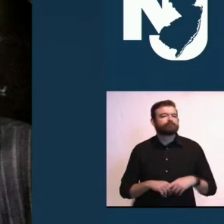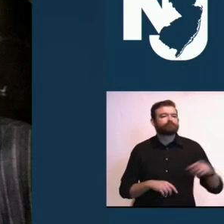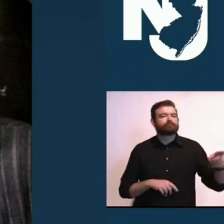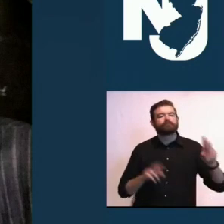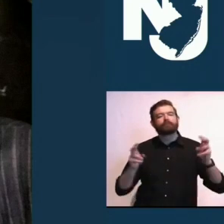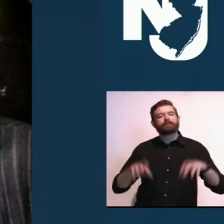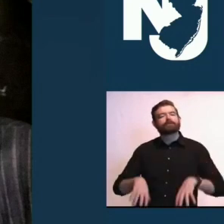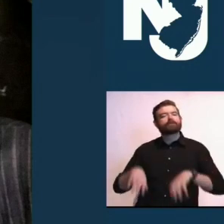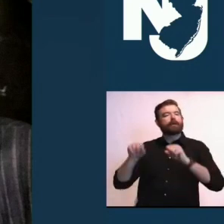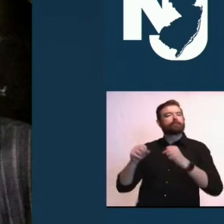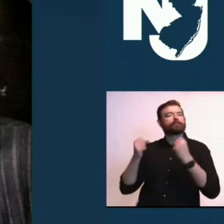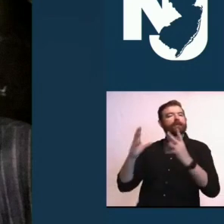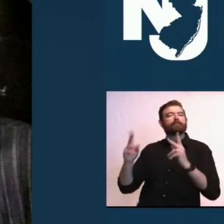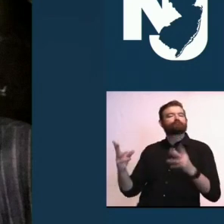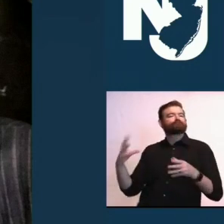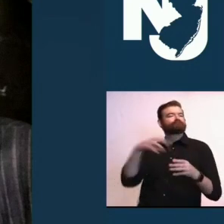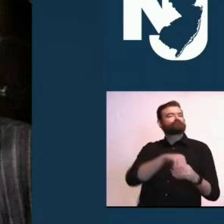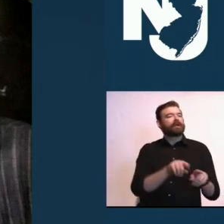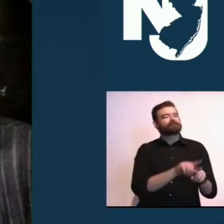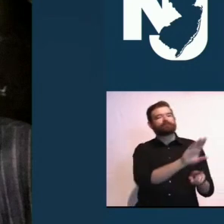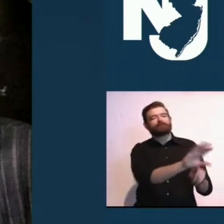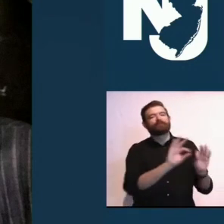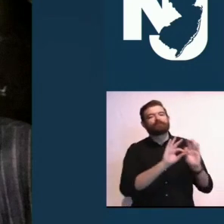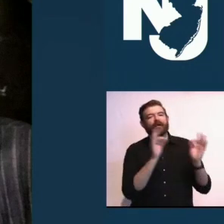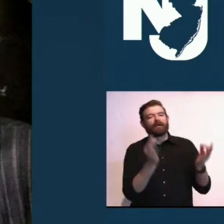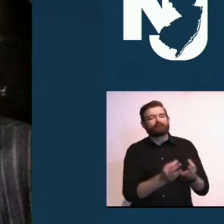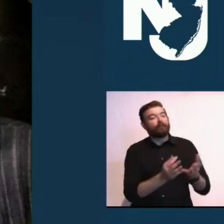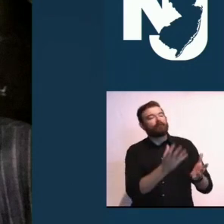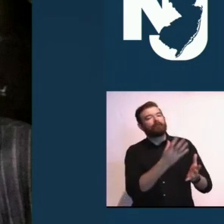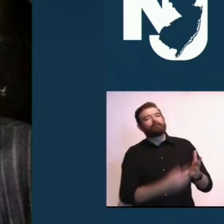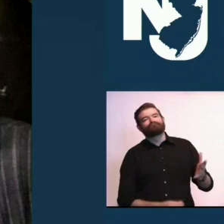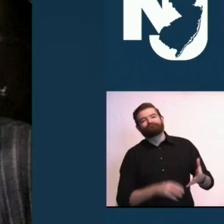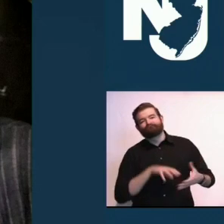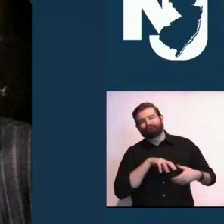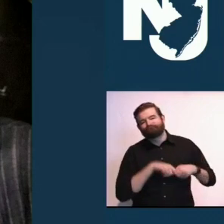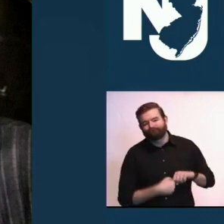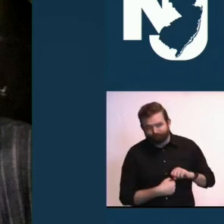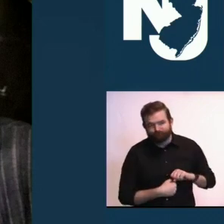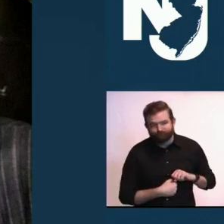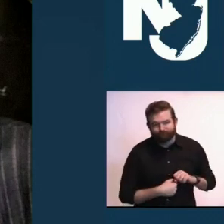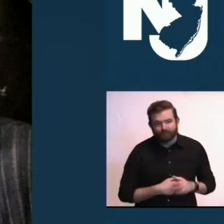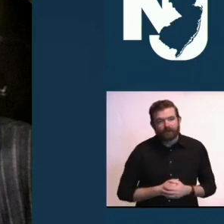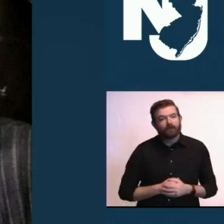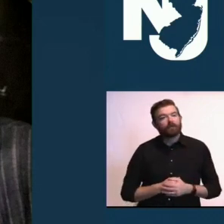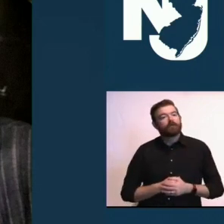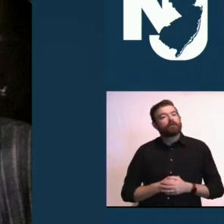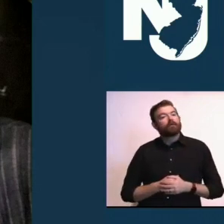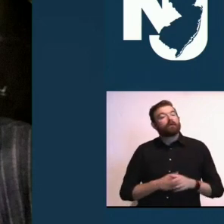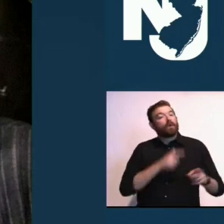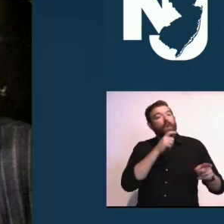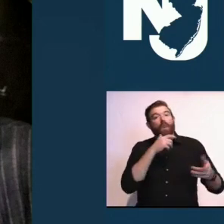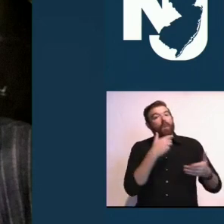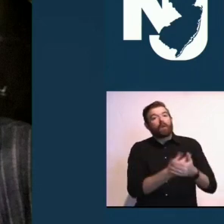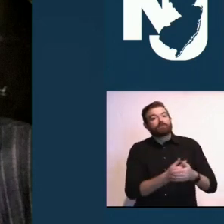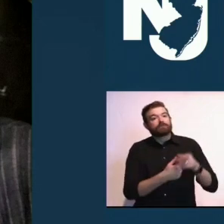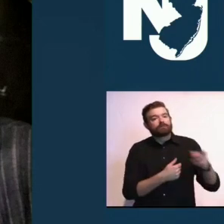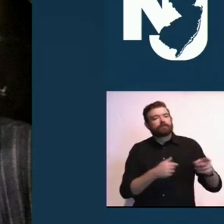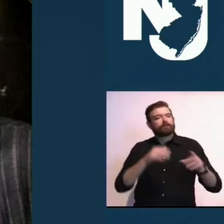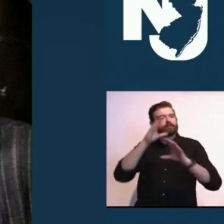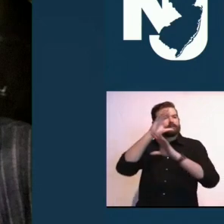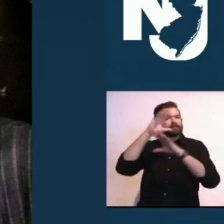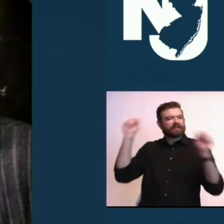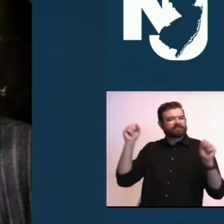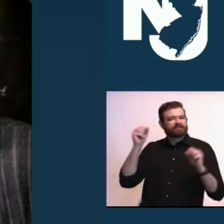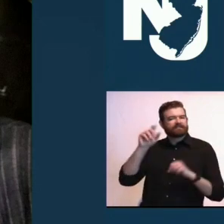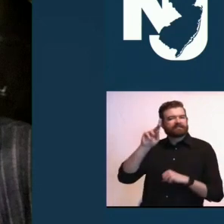of them was our very own, now president of Keene University, Dr. Lamont Repollet. We are grateful for Willie Mae's selflessness